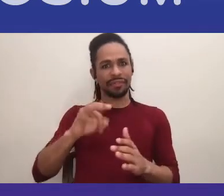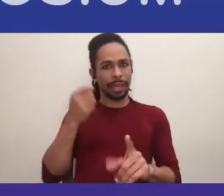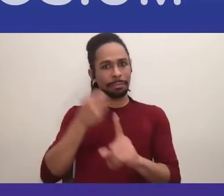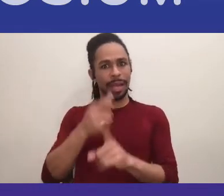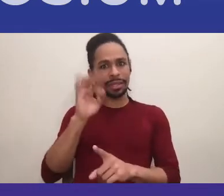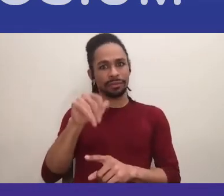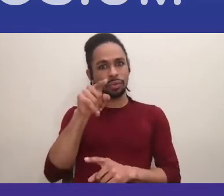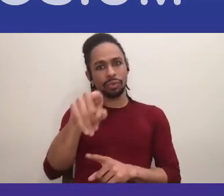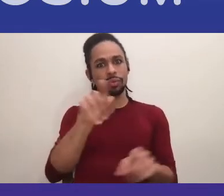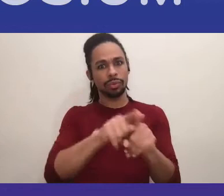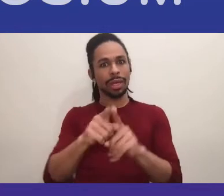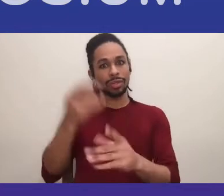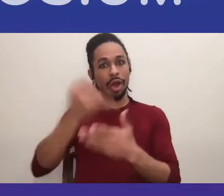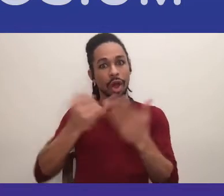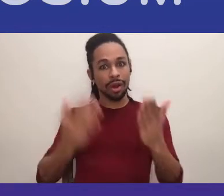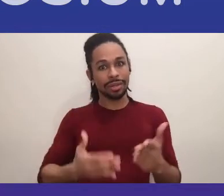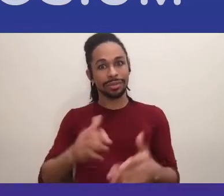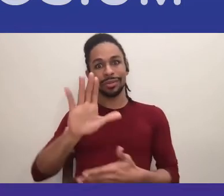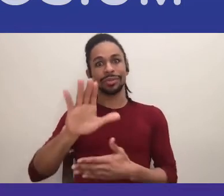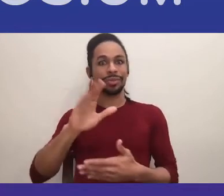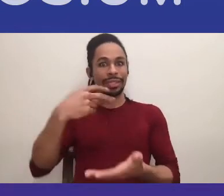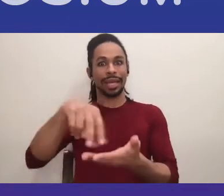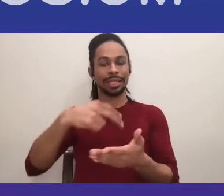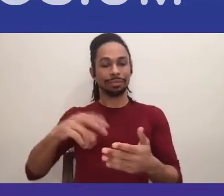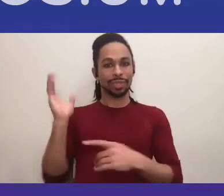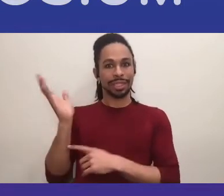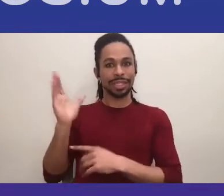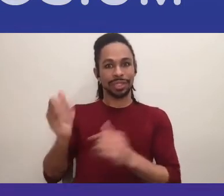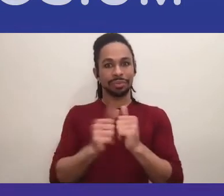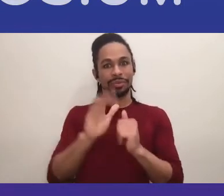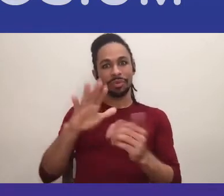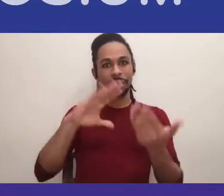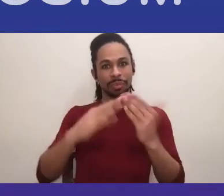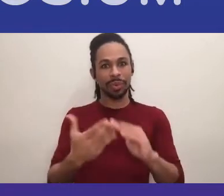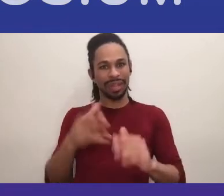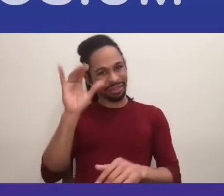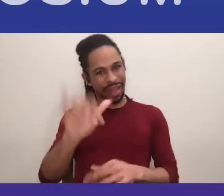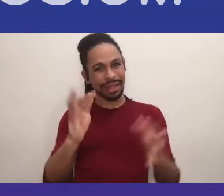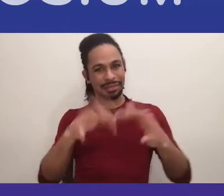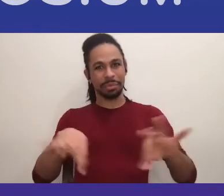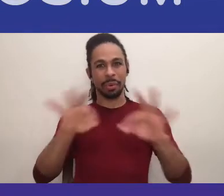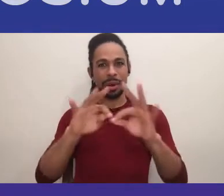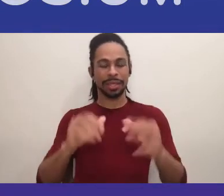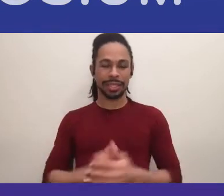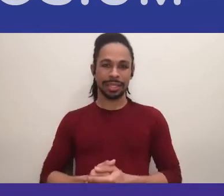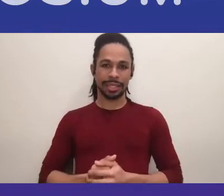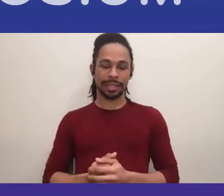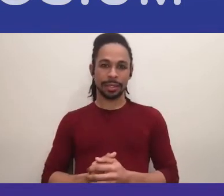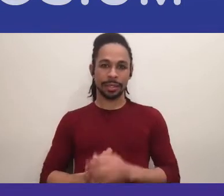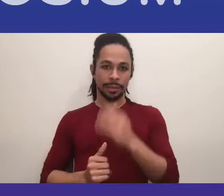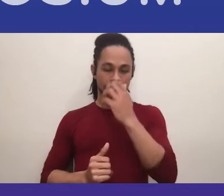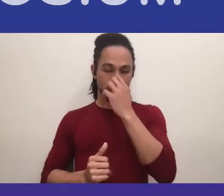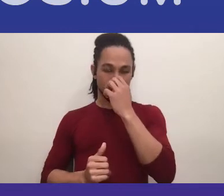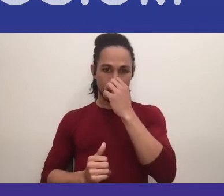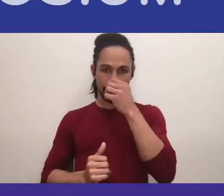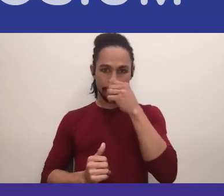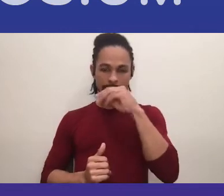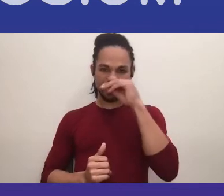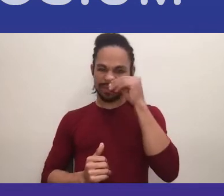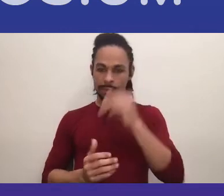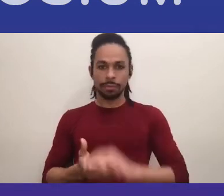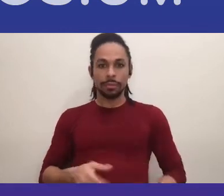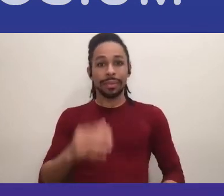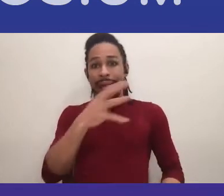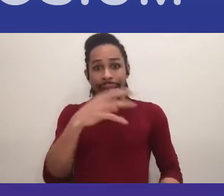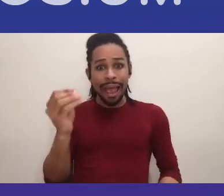an artist, your dance presentation with your community, and to like change the